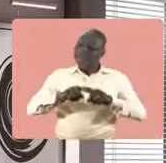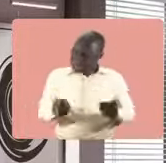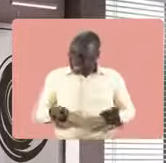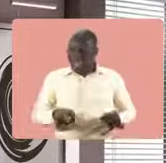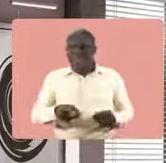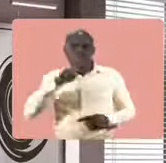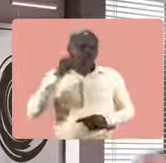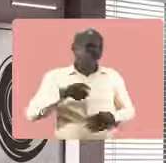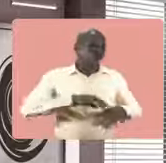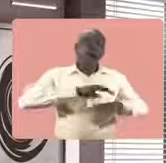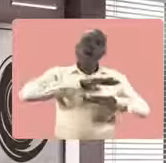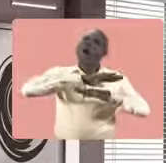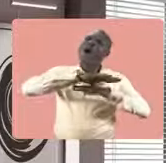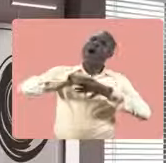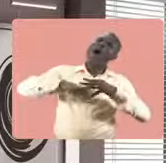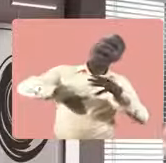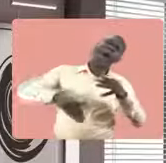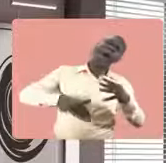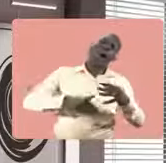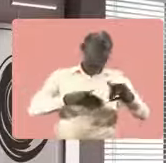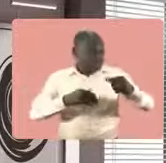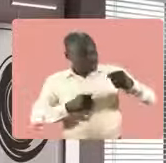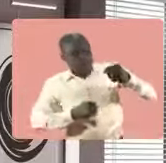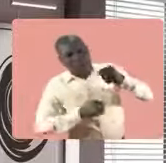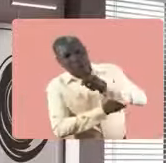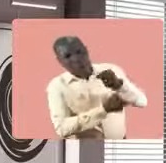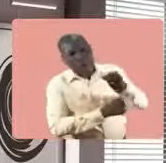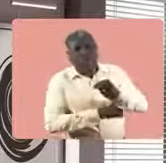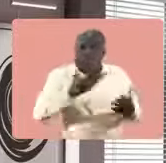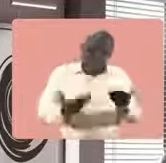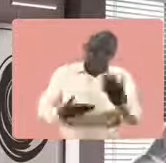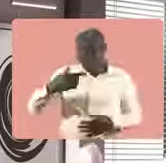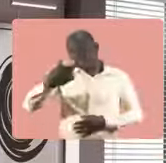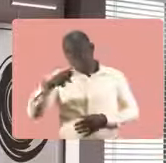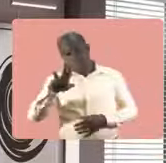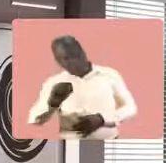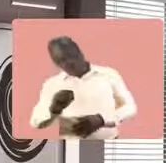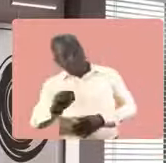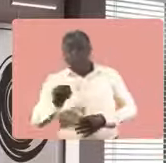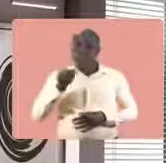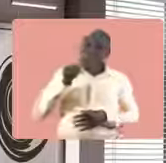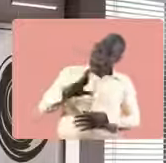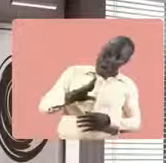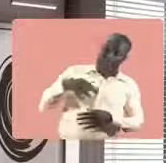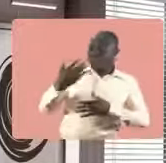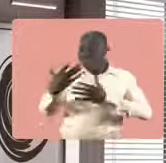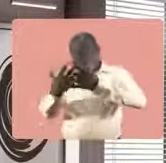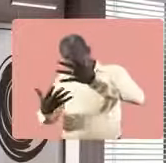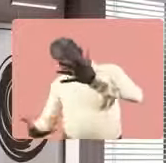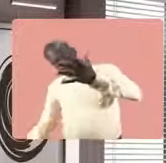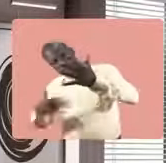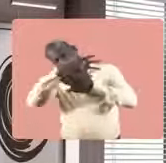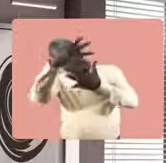Kaisa ono nso so nye mfomso se o support gum. Maami akua donko ene wo mo aka